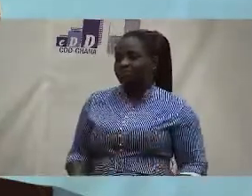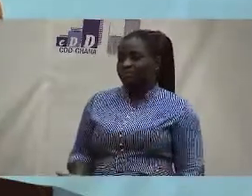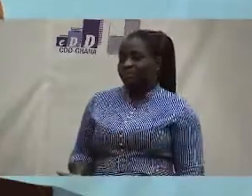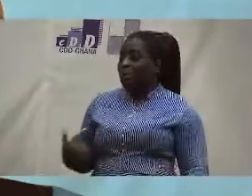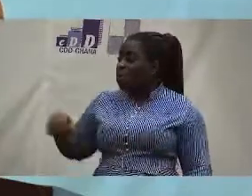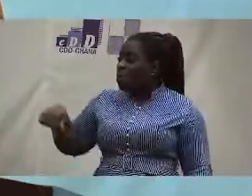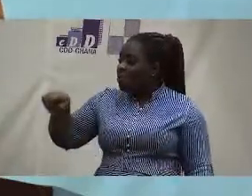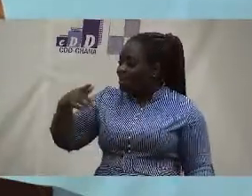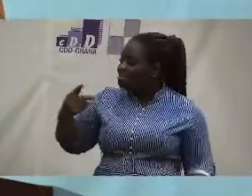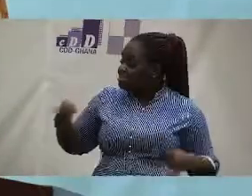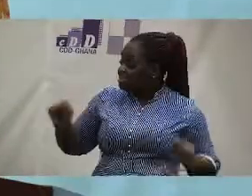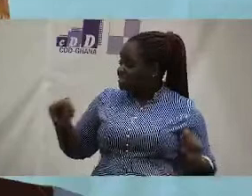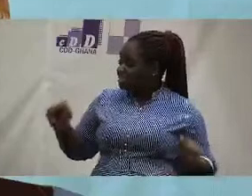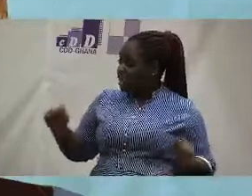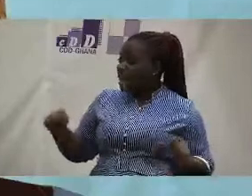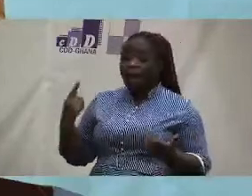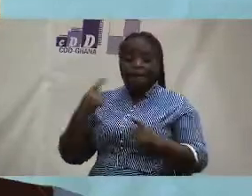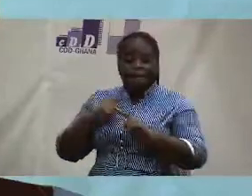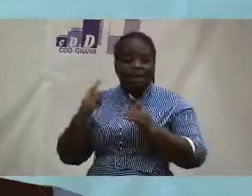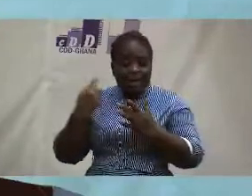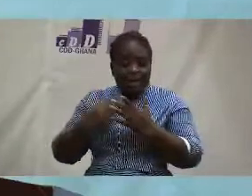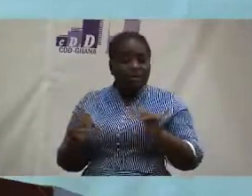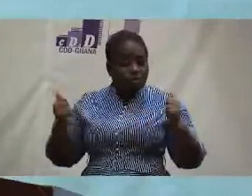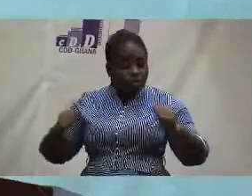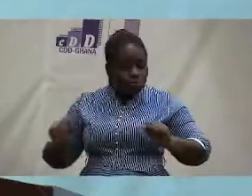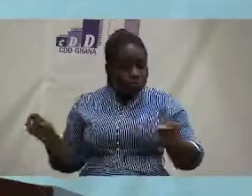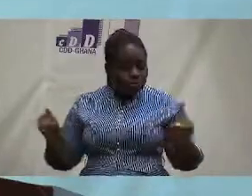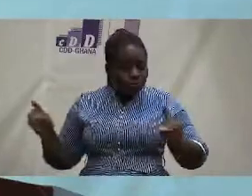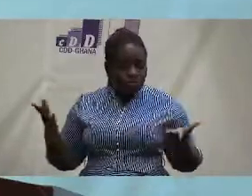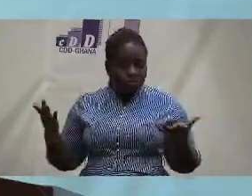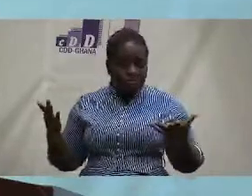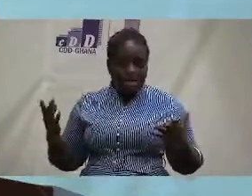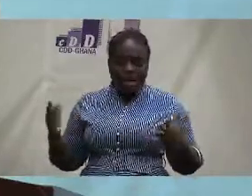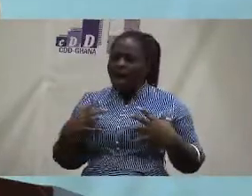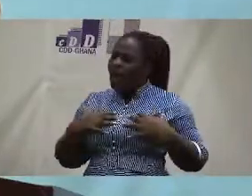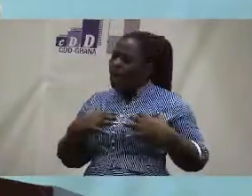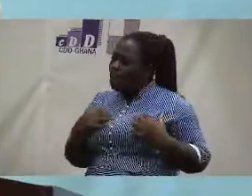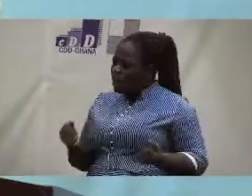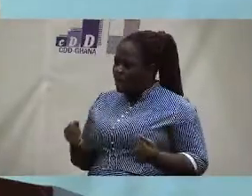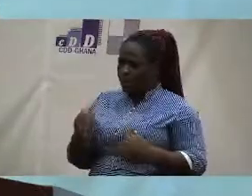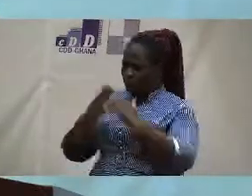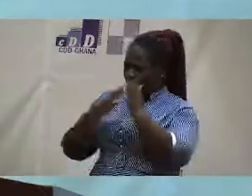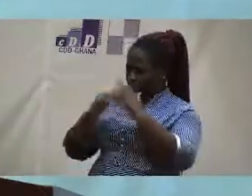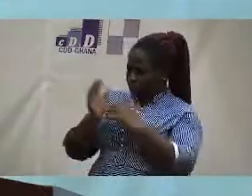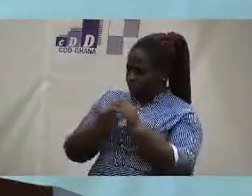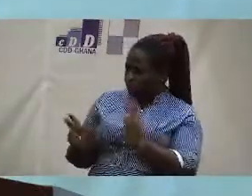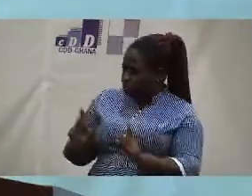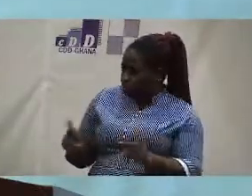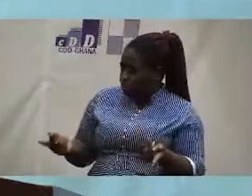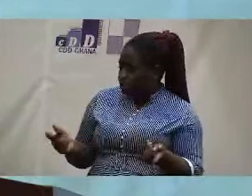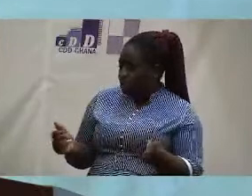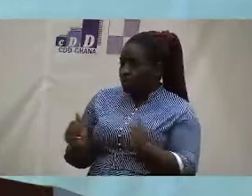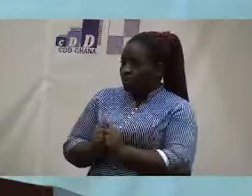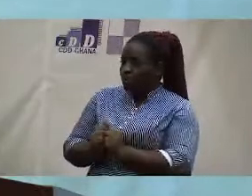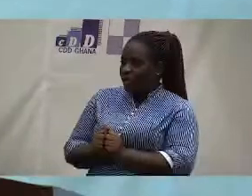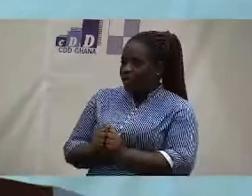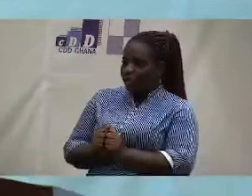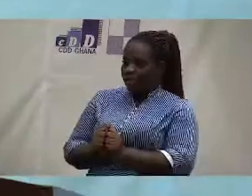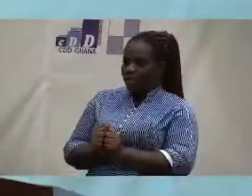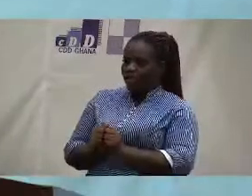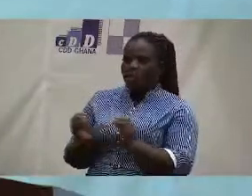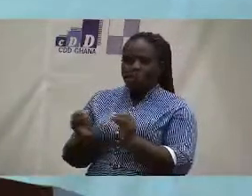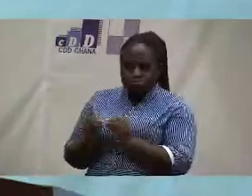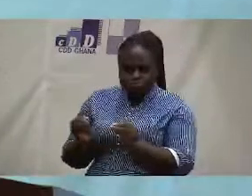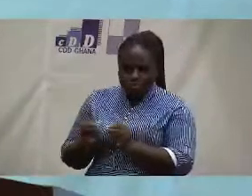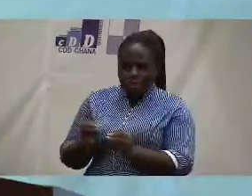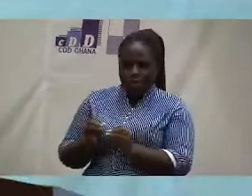We are trying, but can we fit that space? And how well are we also building people with those set of